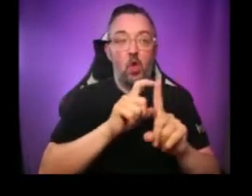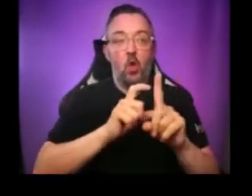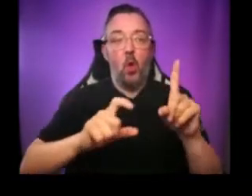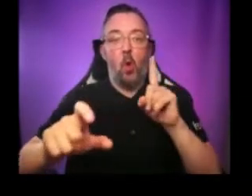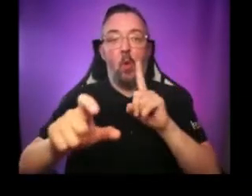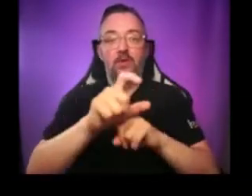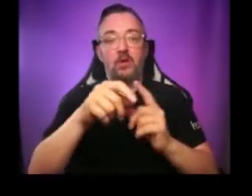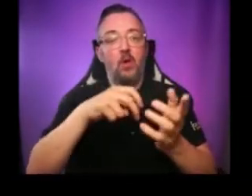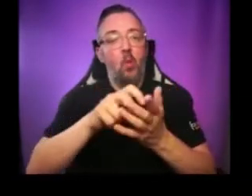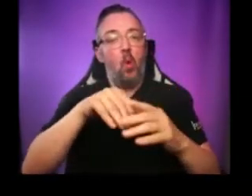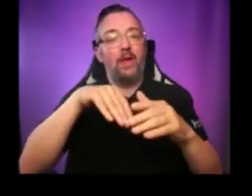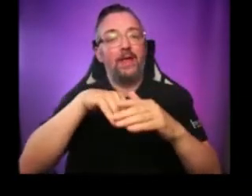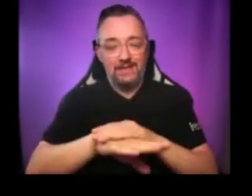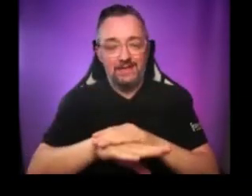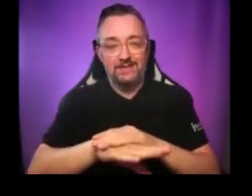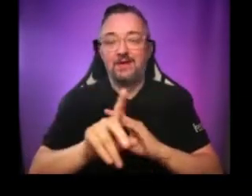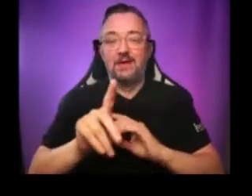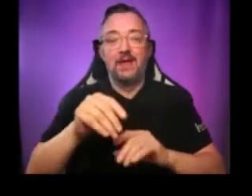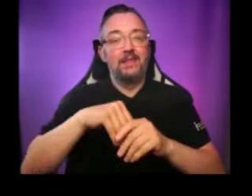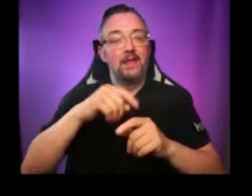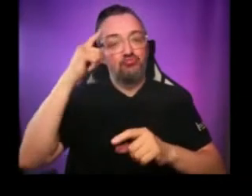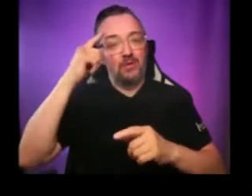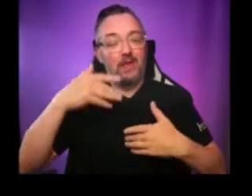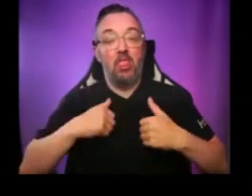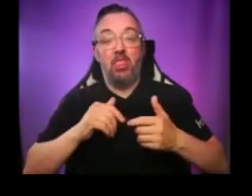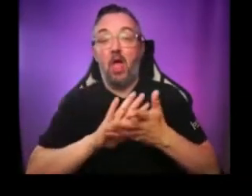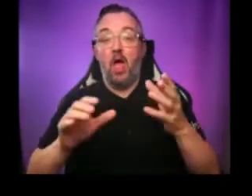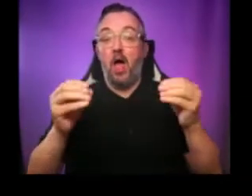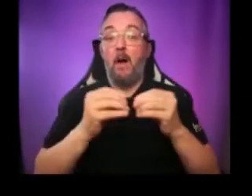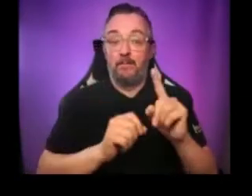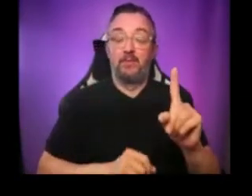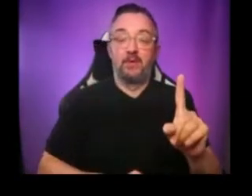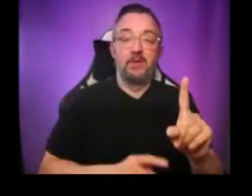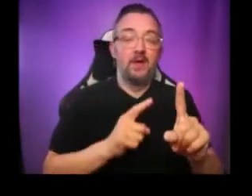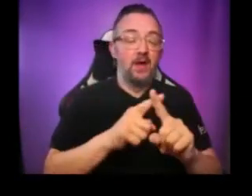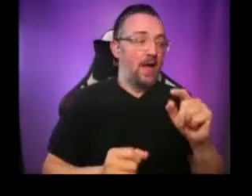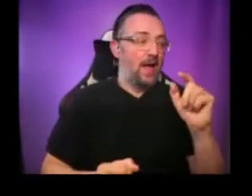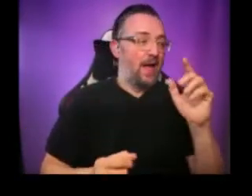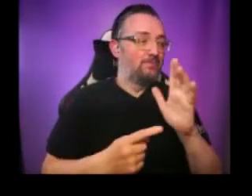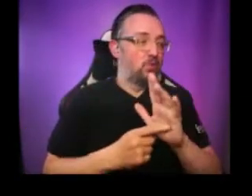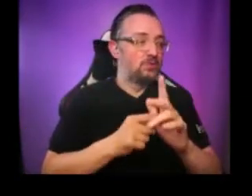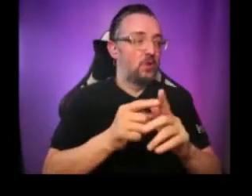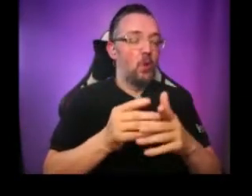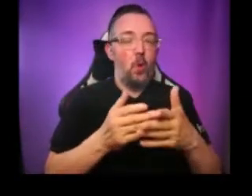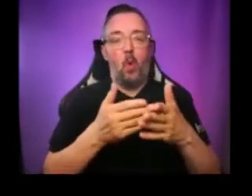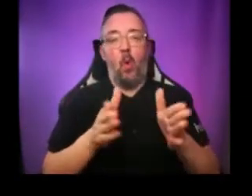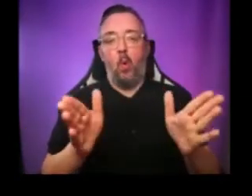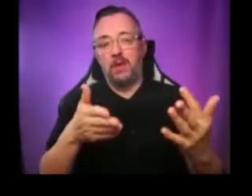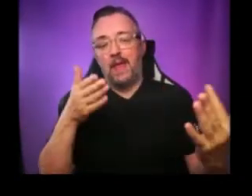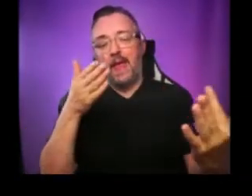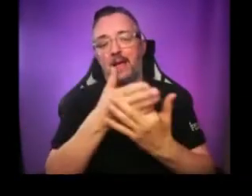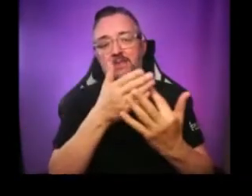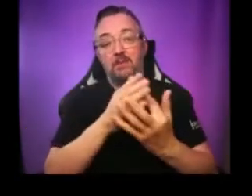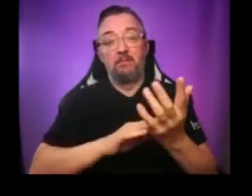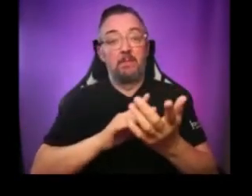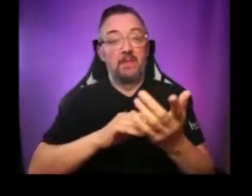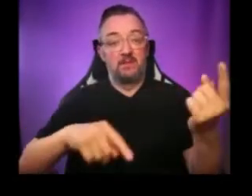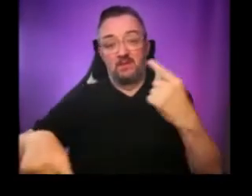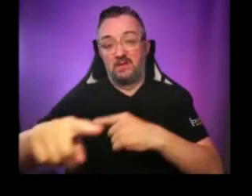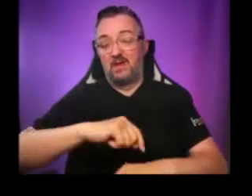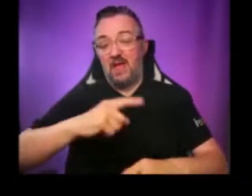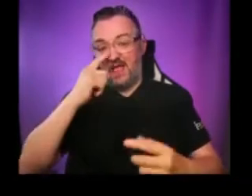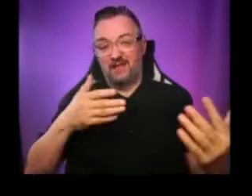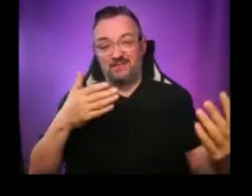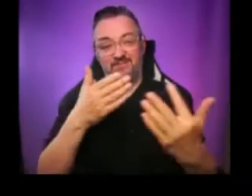walk-in service will begin in a brain health hub. It's really crucial to us that this is an open, accessible service that people can come to on an